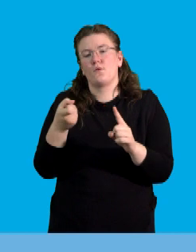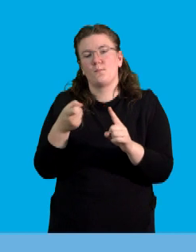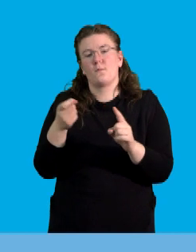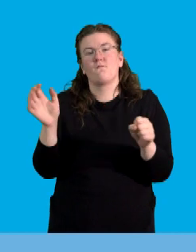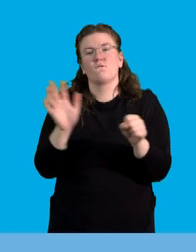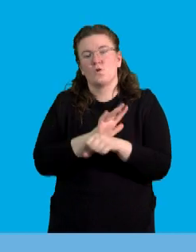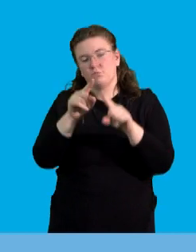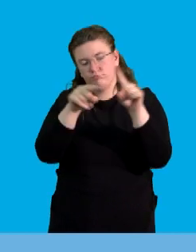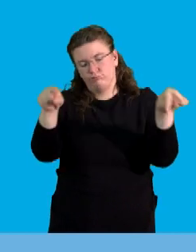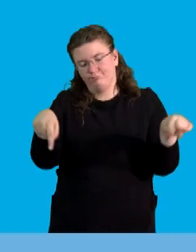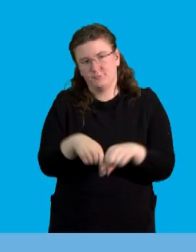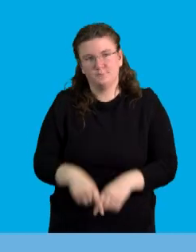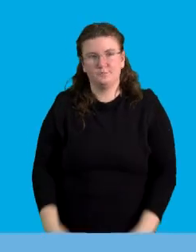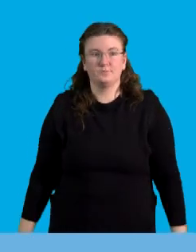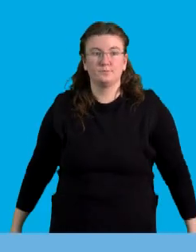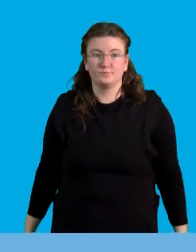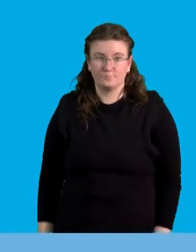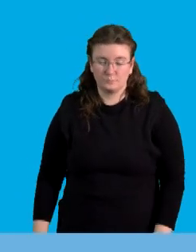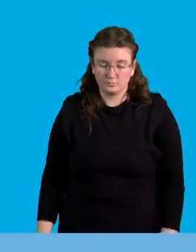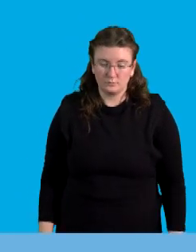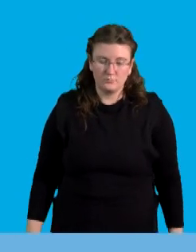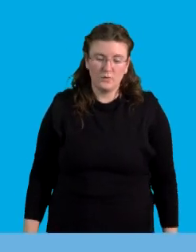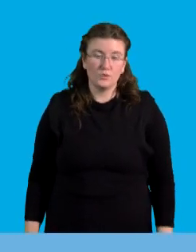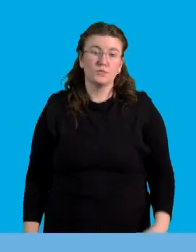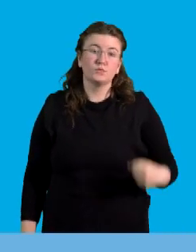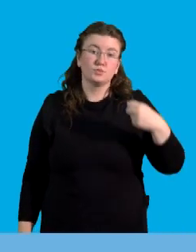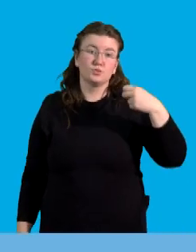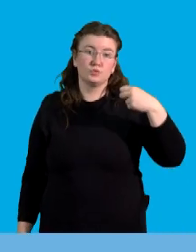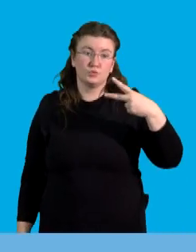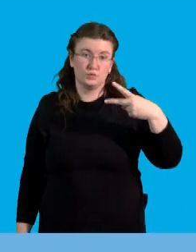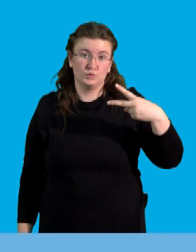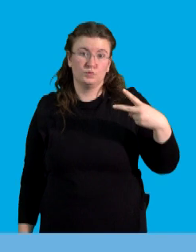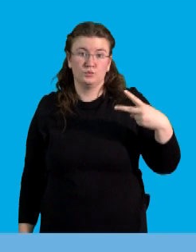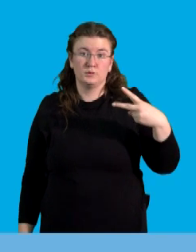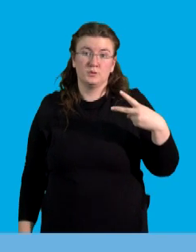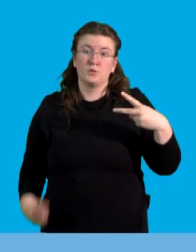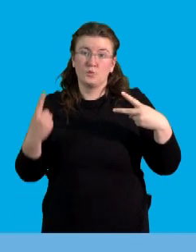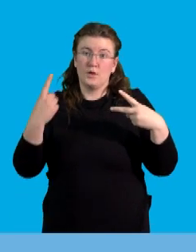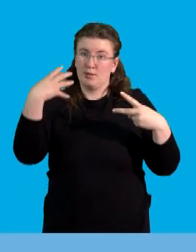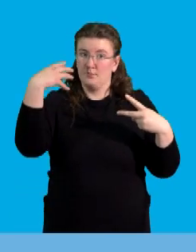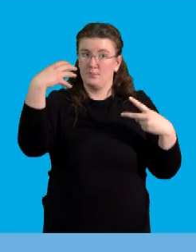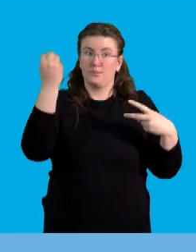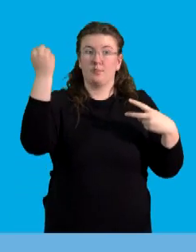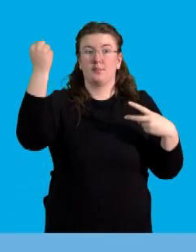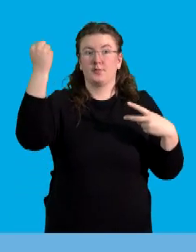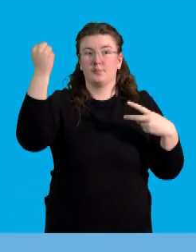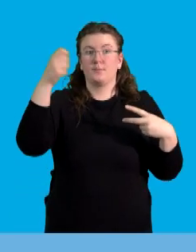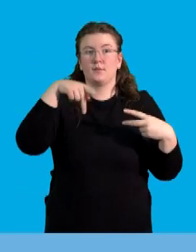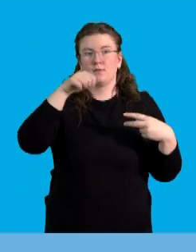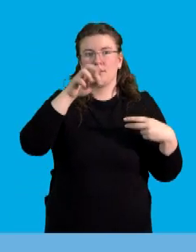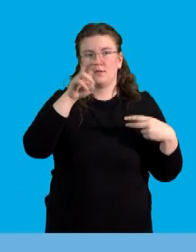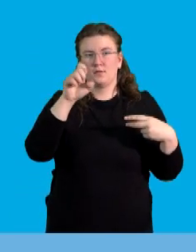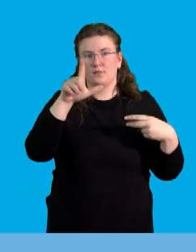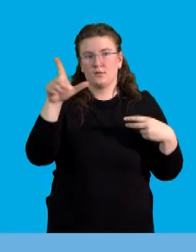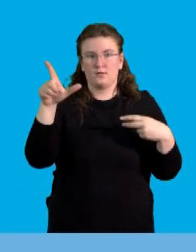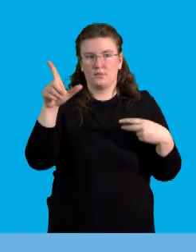circuit. Question 2. What happens when one light goes out or removed in a parallel